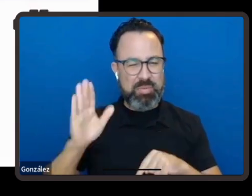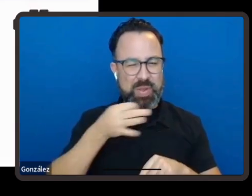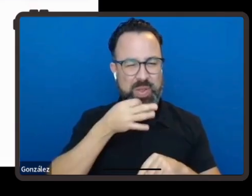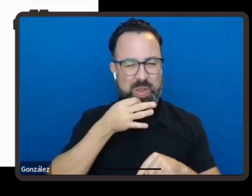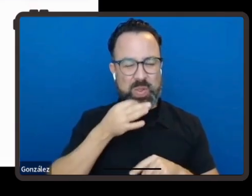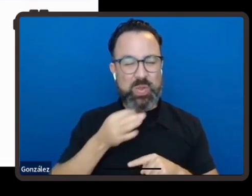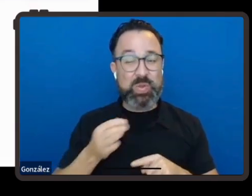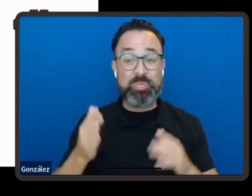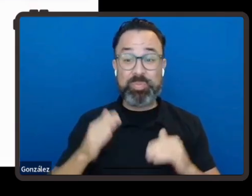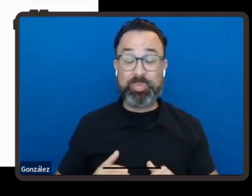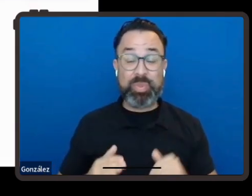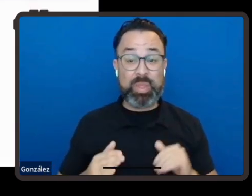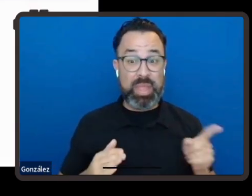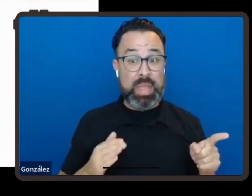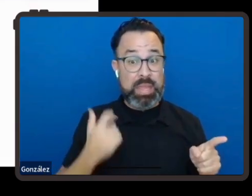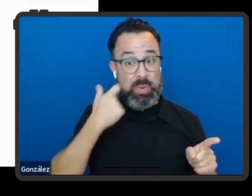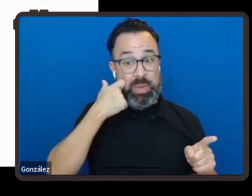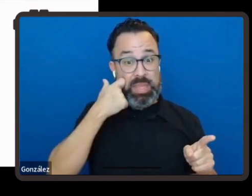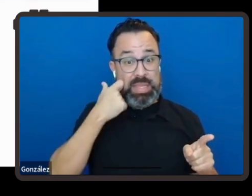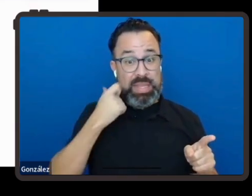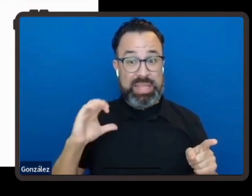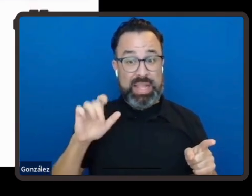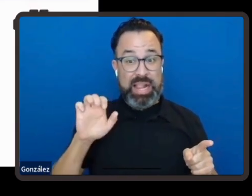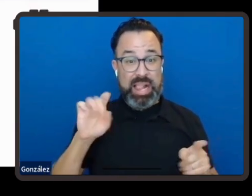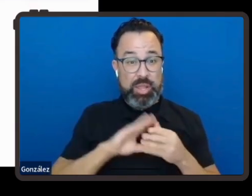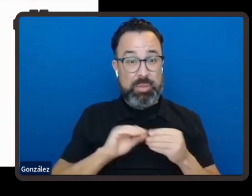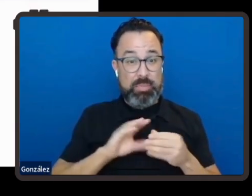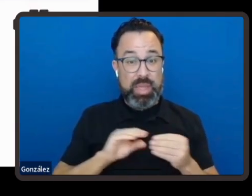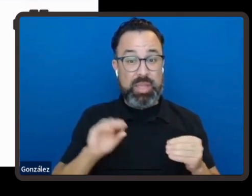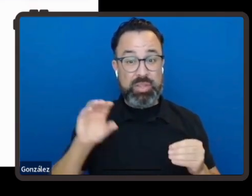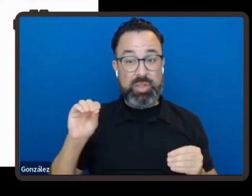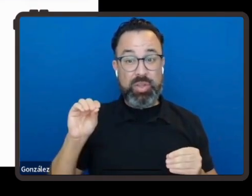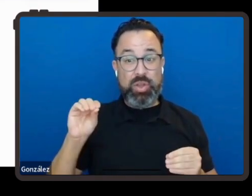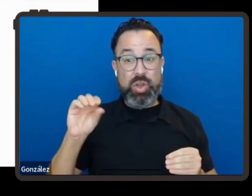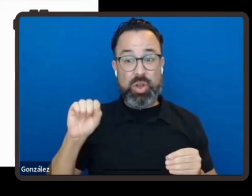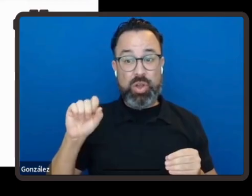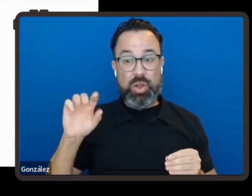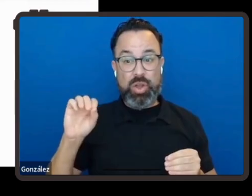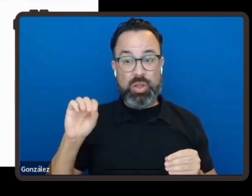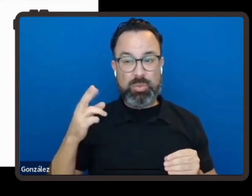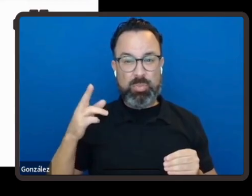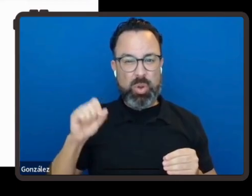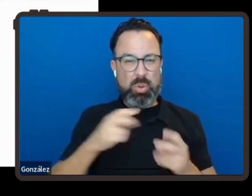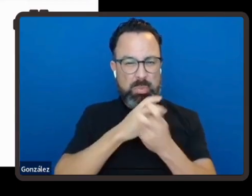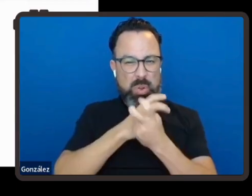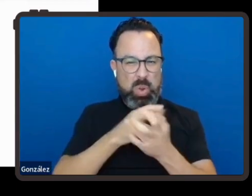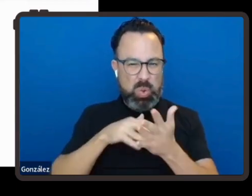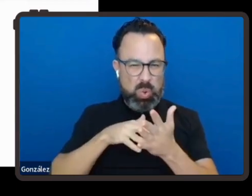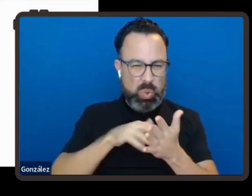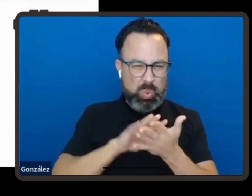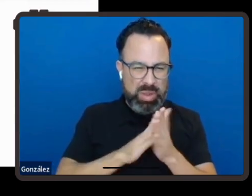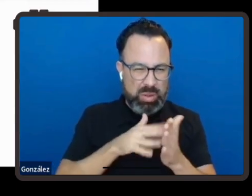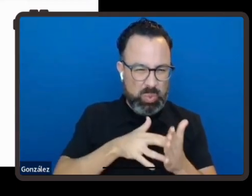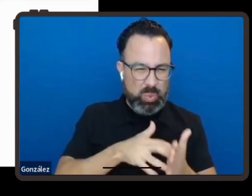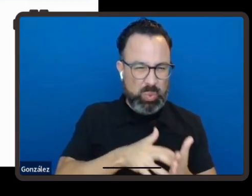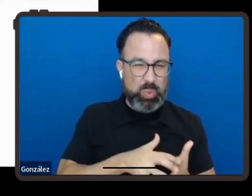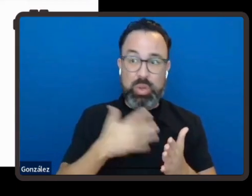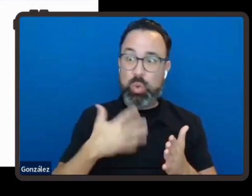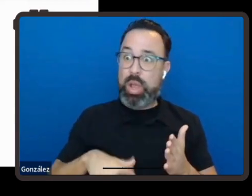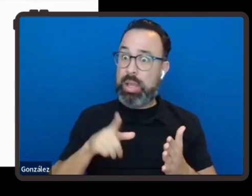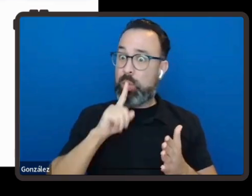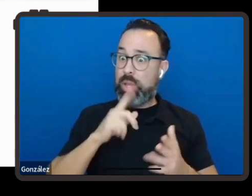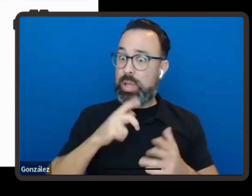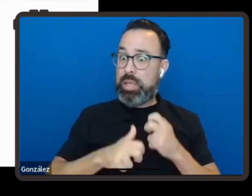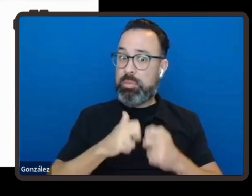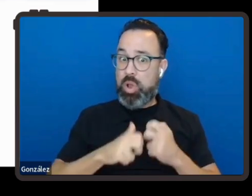osteoporosis, this is a problem. And I do not think it's been treated adequately.